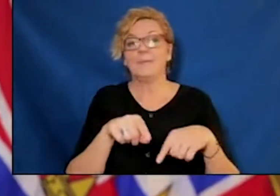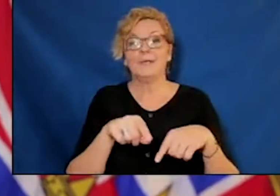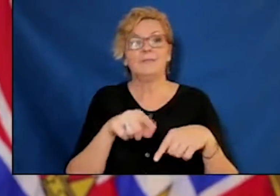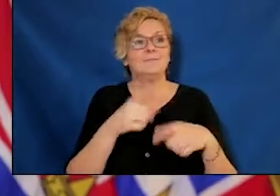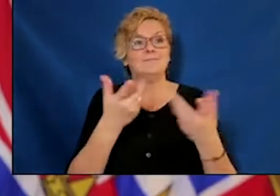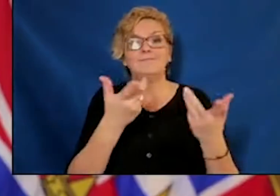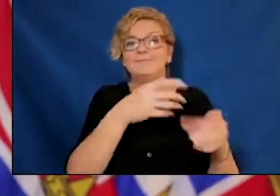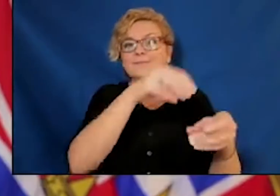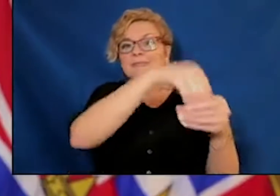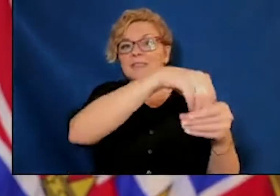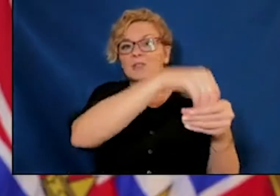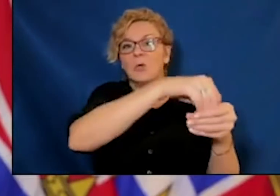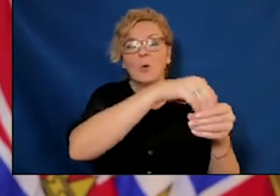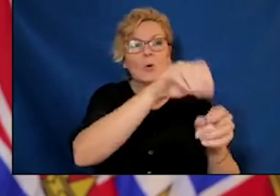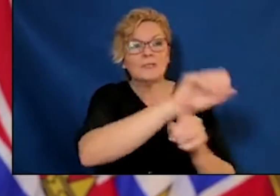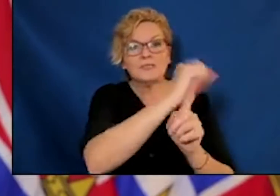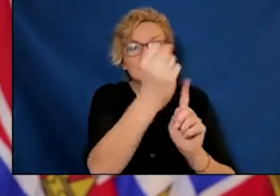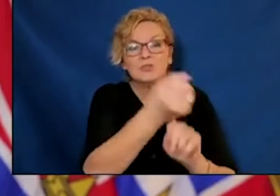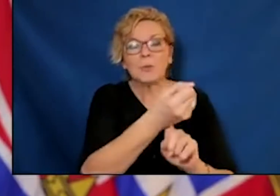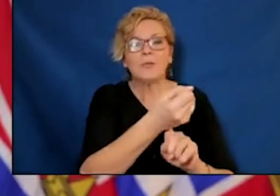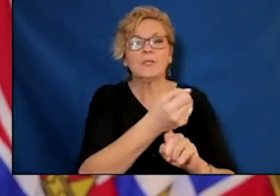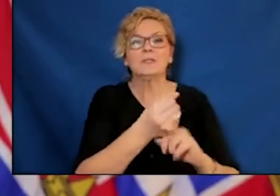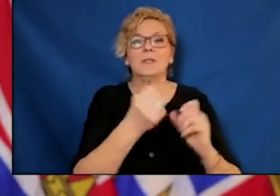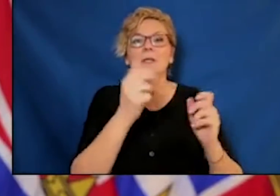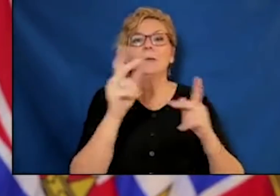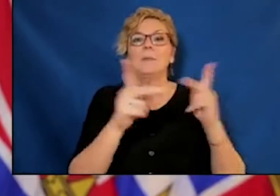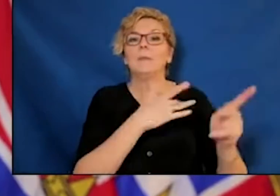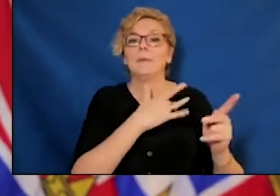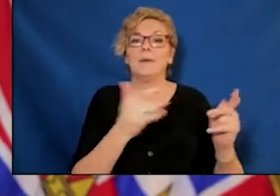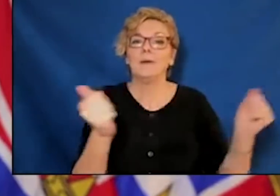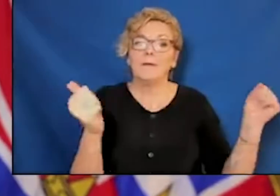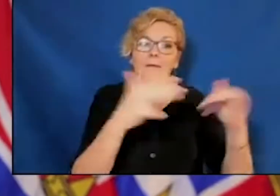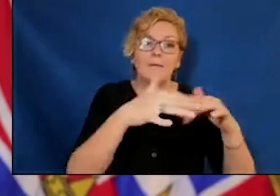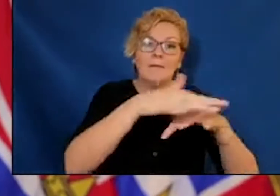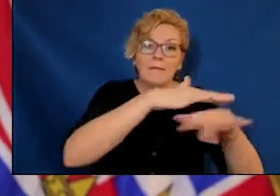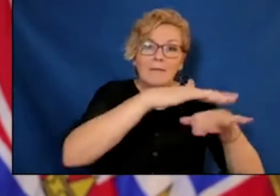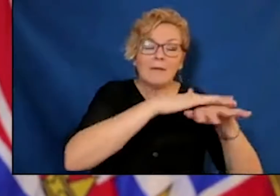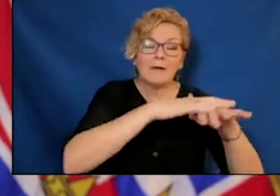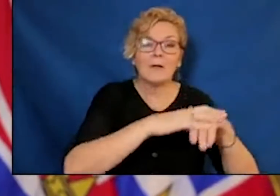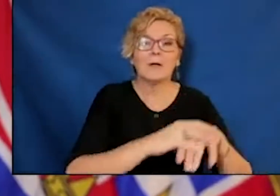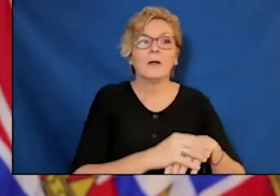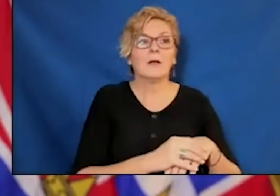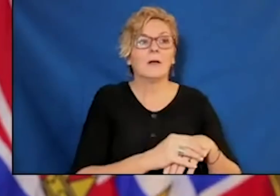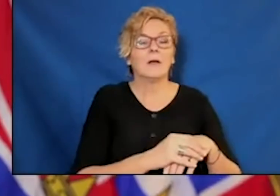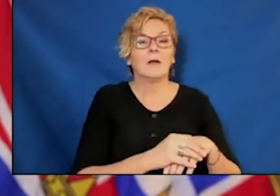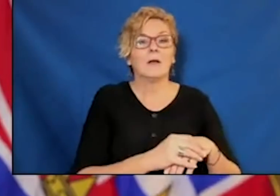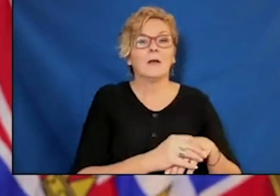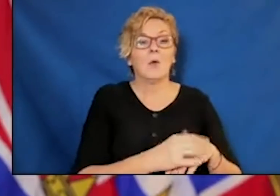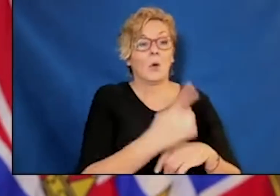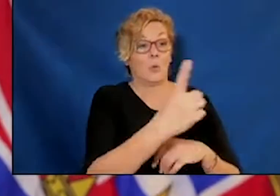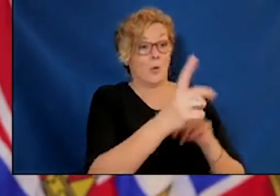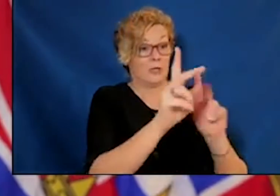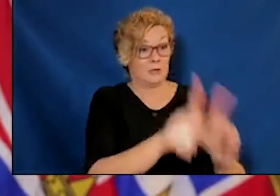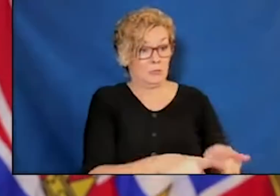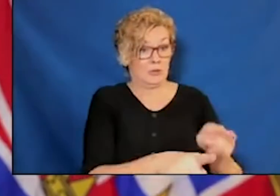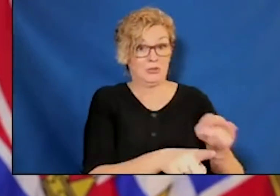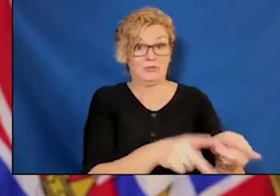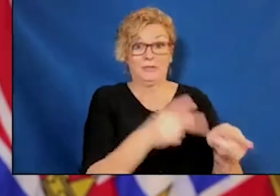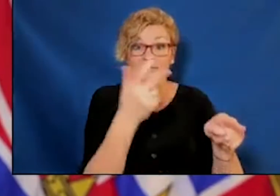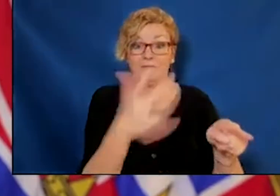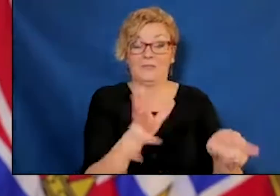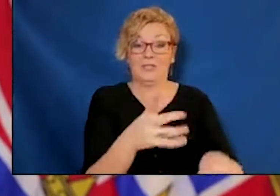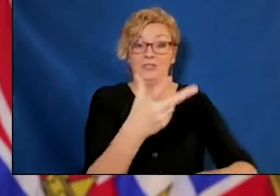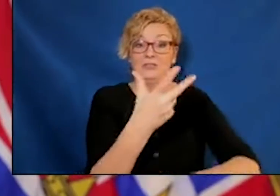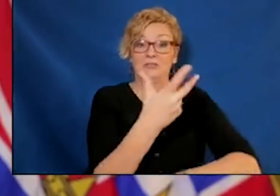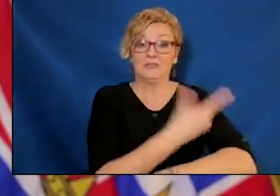indoor situation with crowds, etc., and poor ventilation. But that could be, that could be enough to